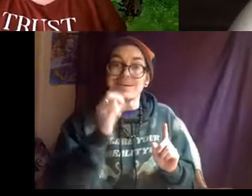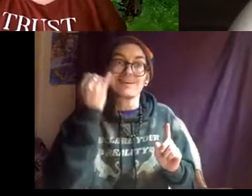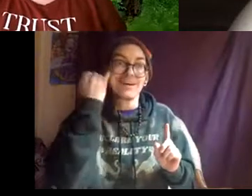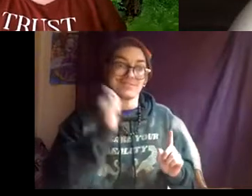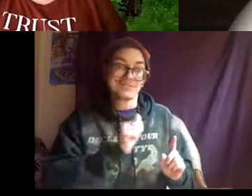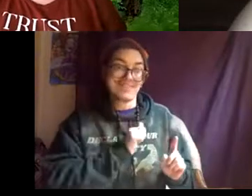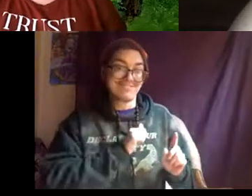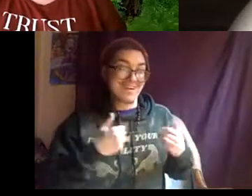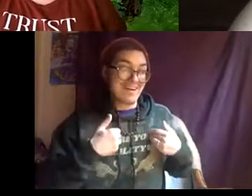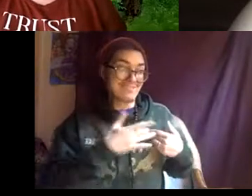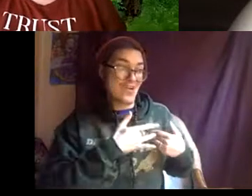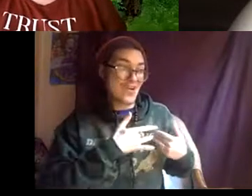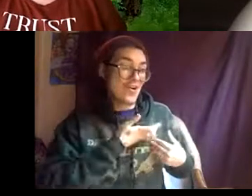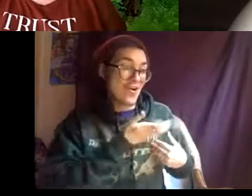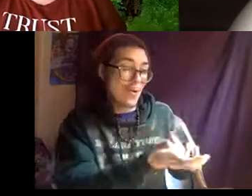that means.